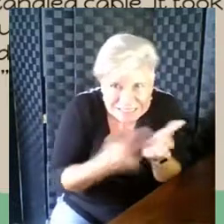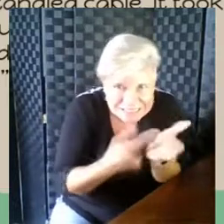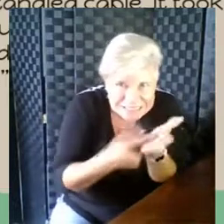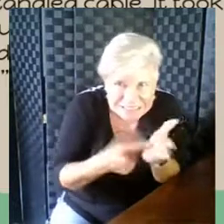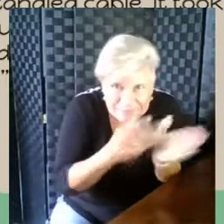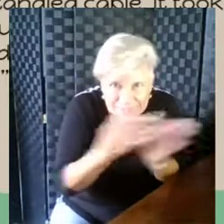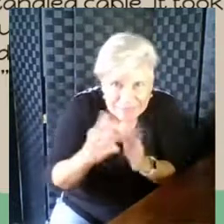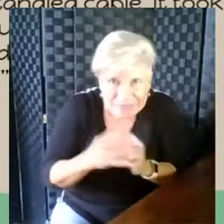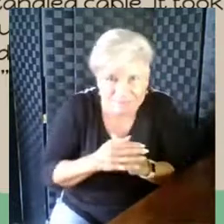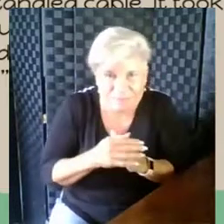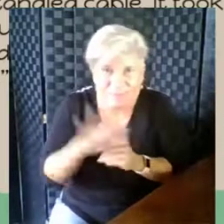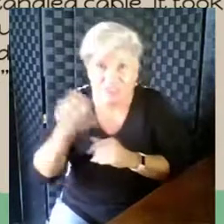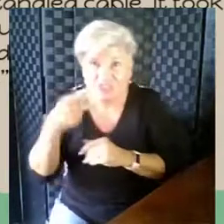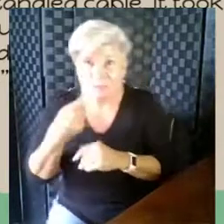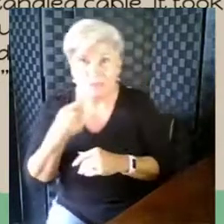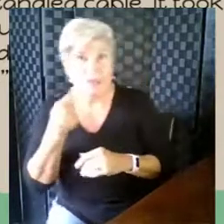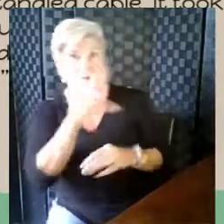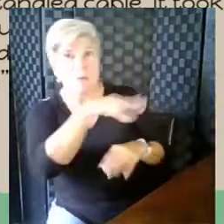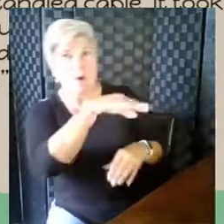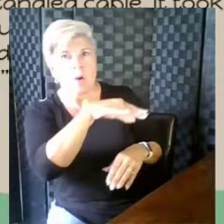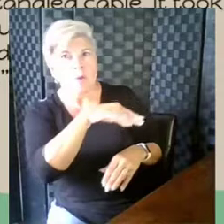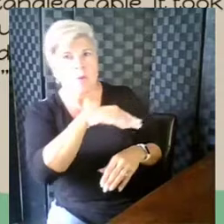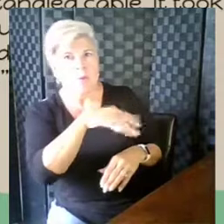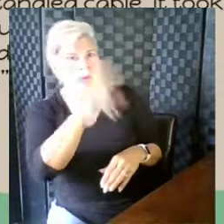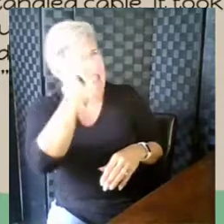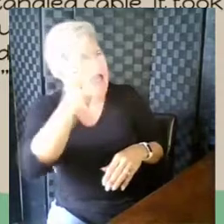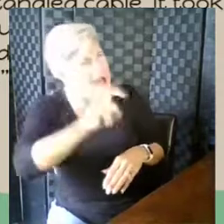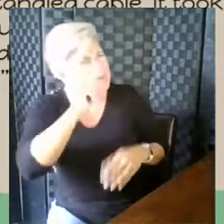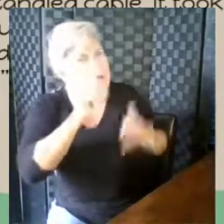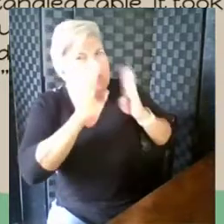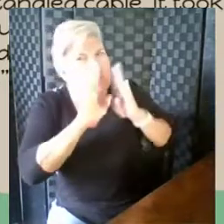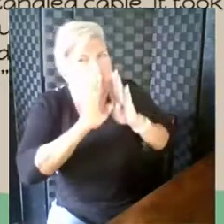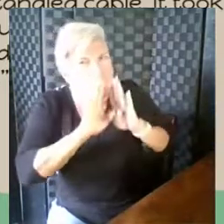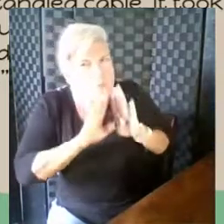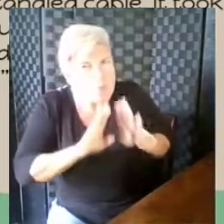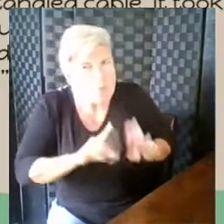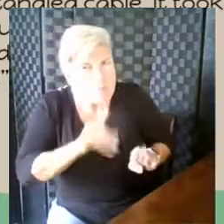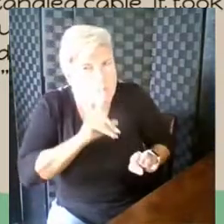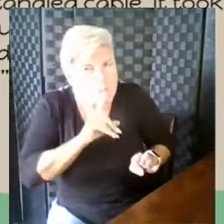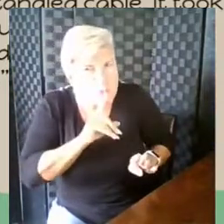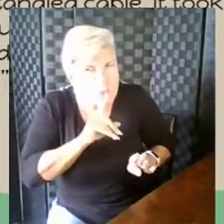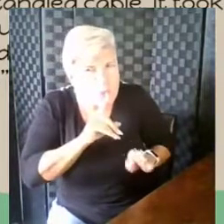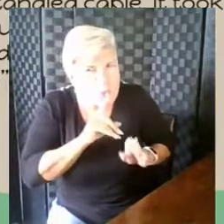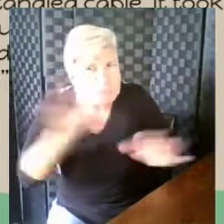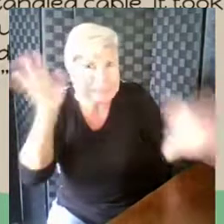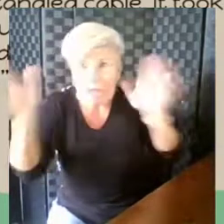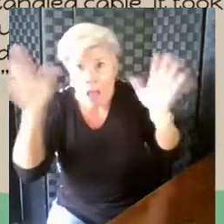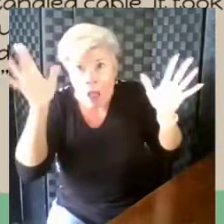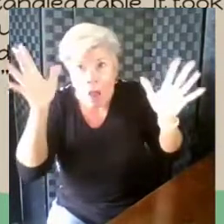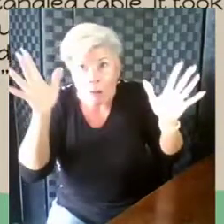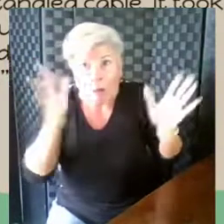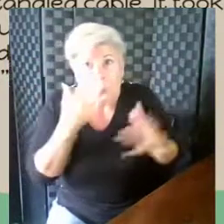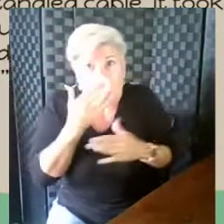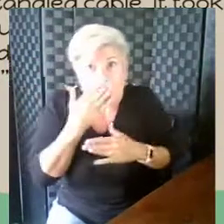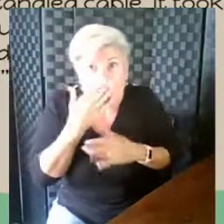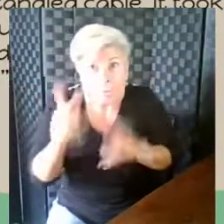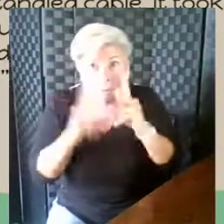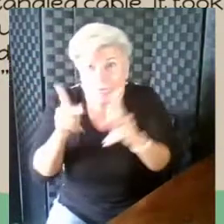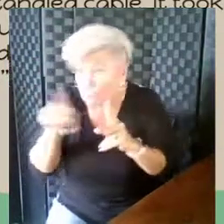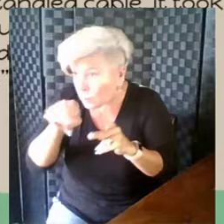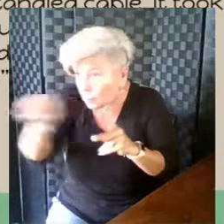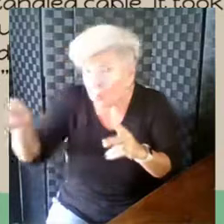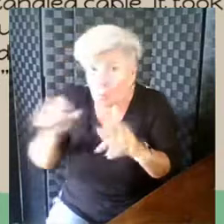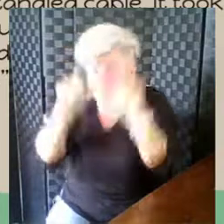plan. Chip said to the group, "We've got to be very quiet. If we make too much of a racket,